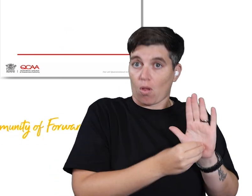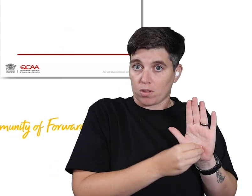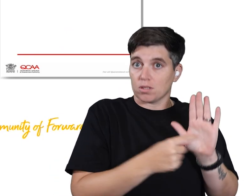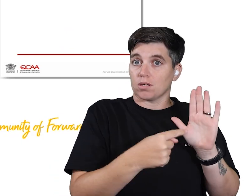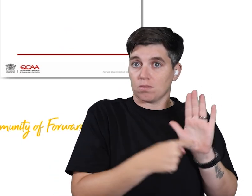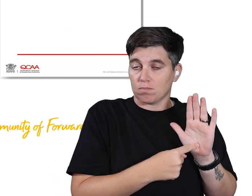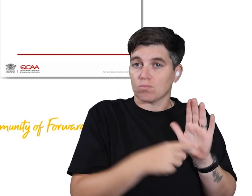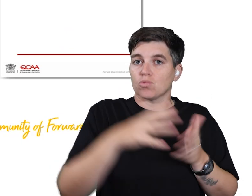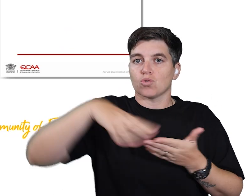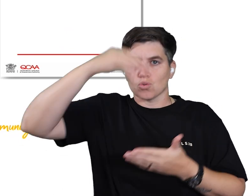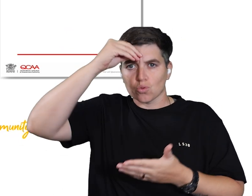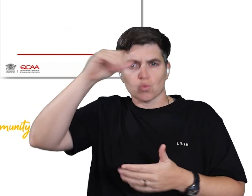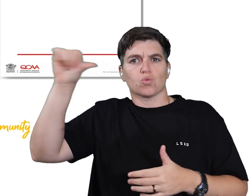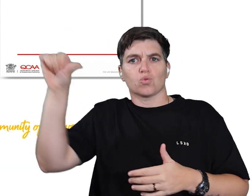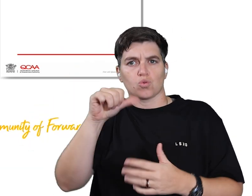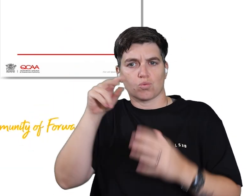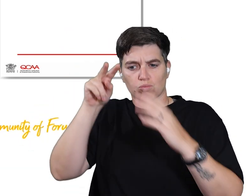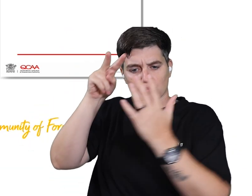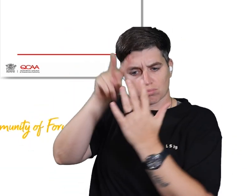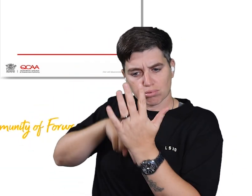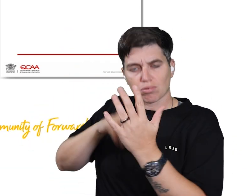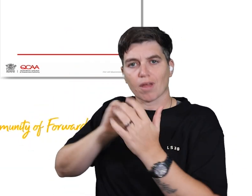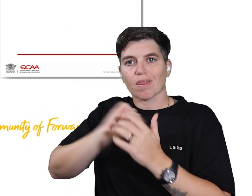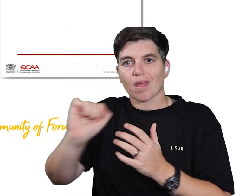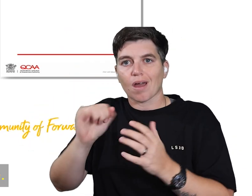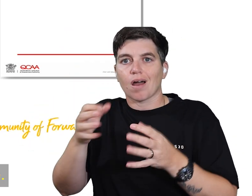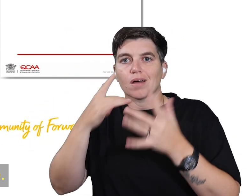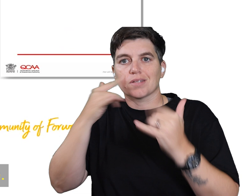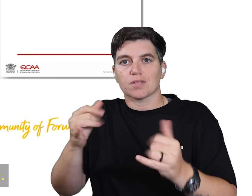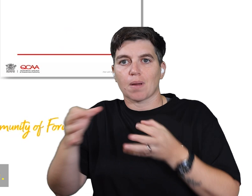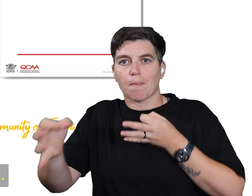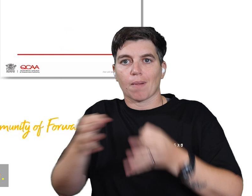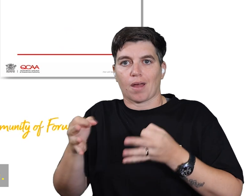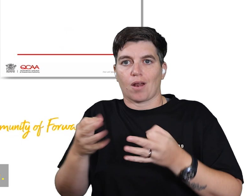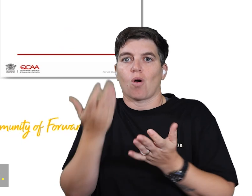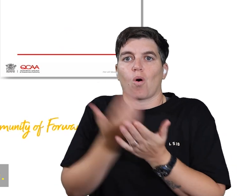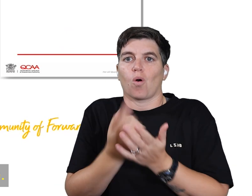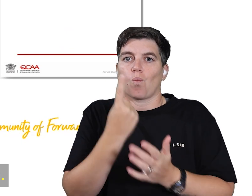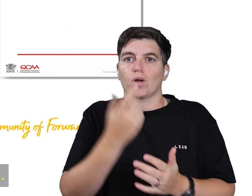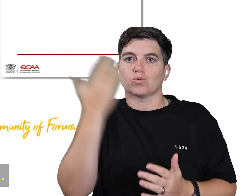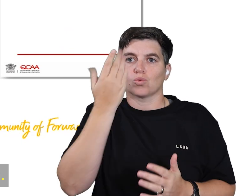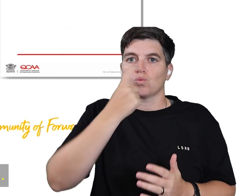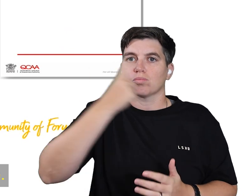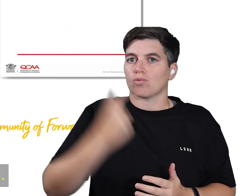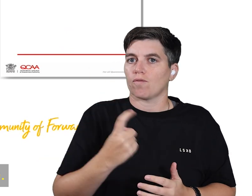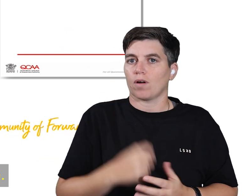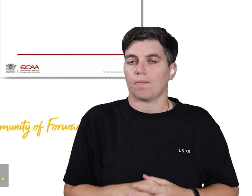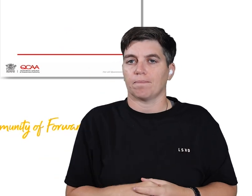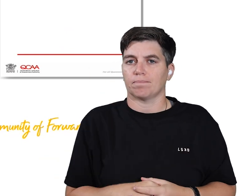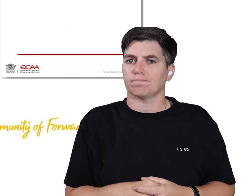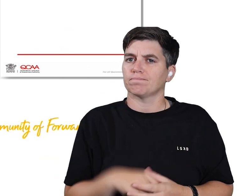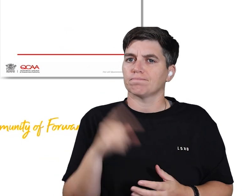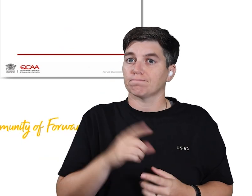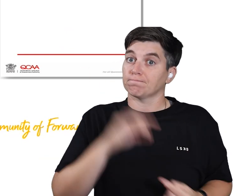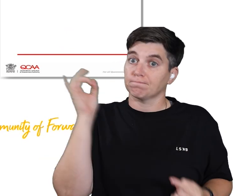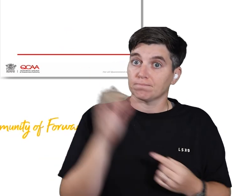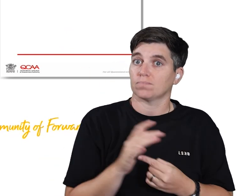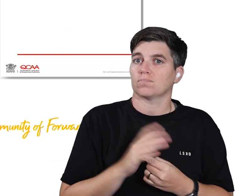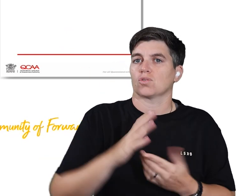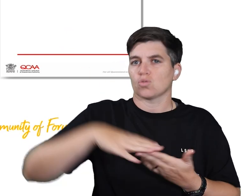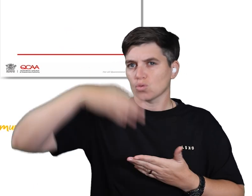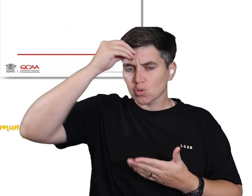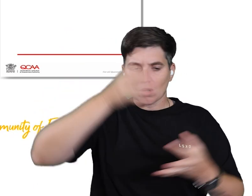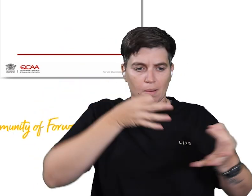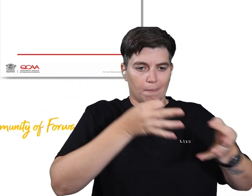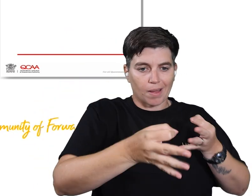policy, students should be interacting with their assessment planner, which can be found via their One School profile. It is imperative